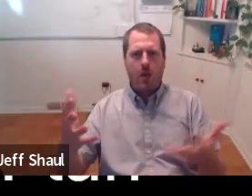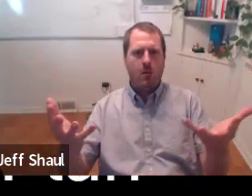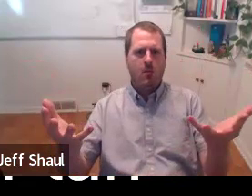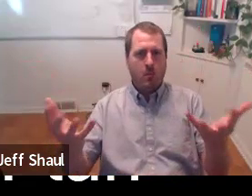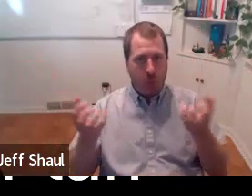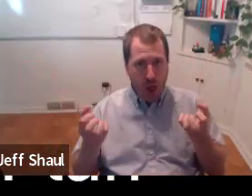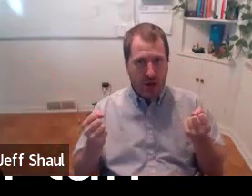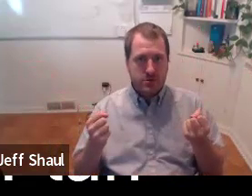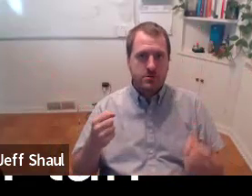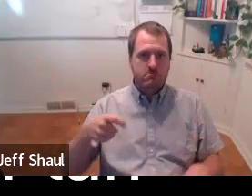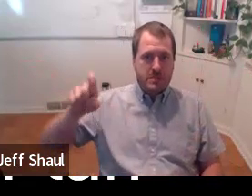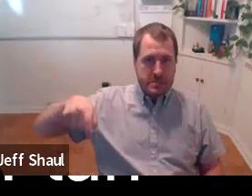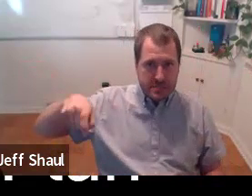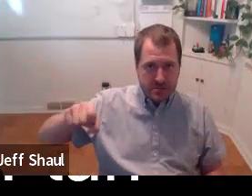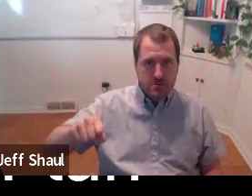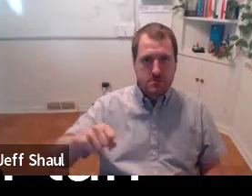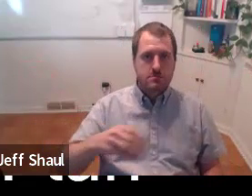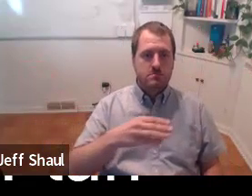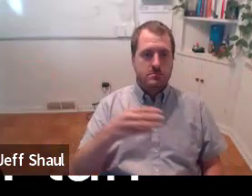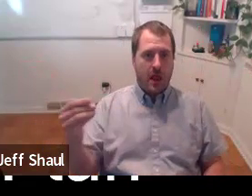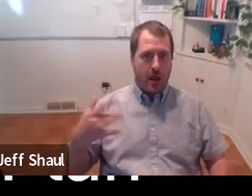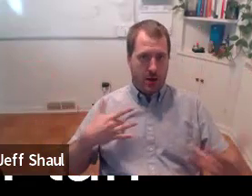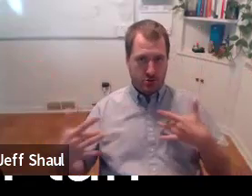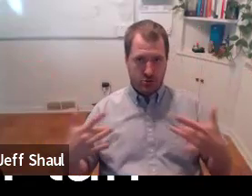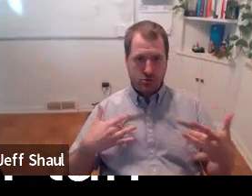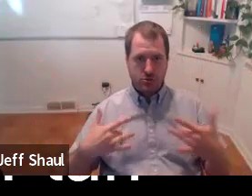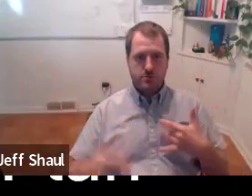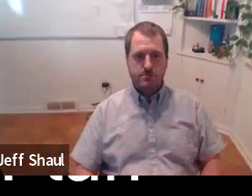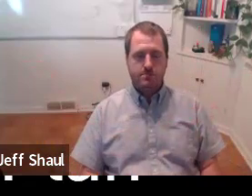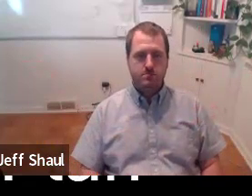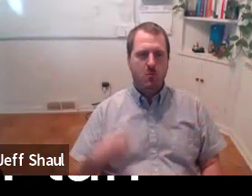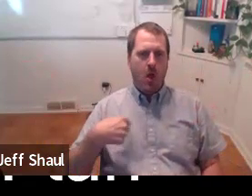users' wants and needs and concerns.